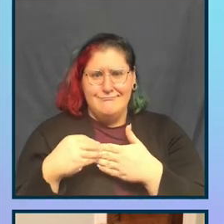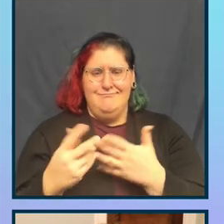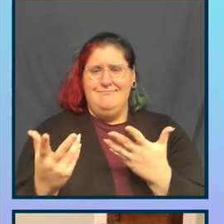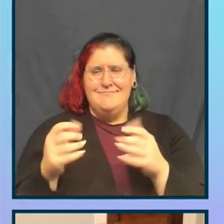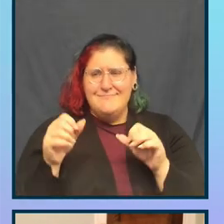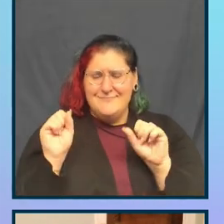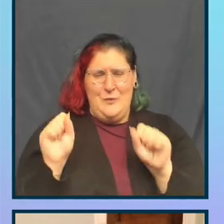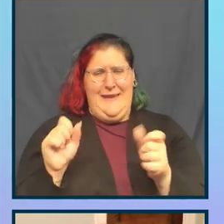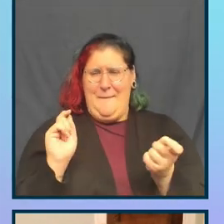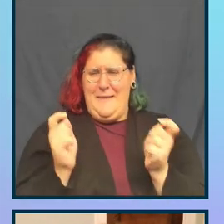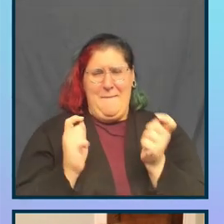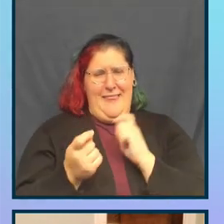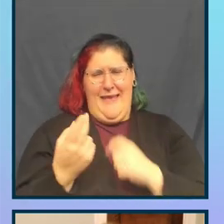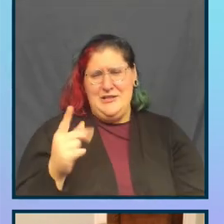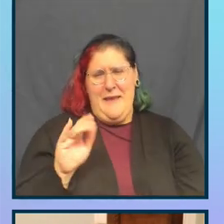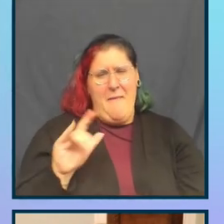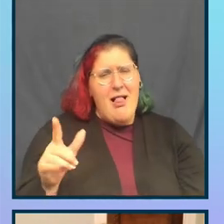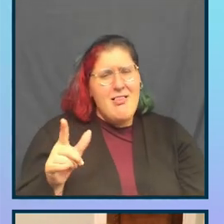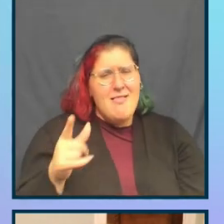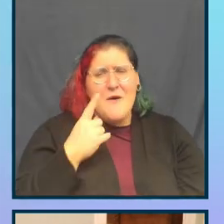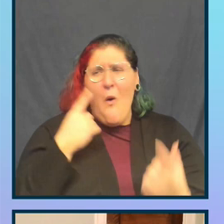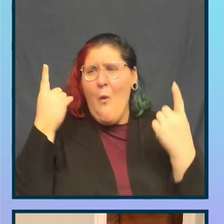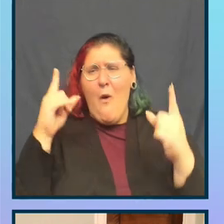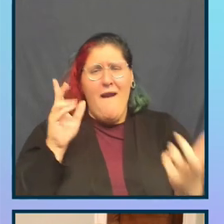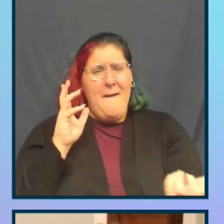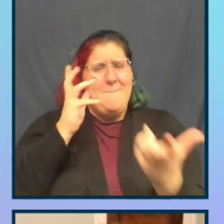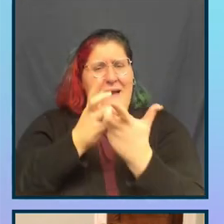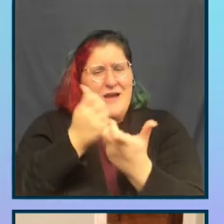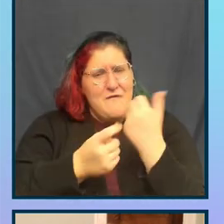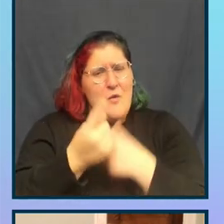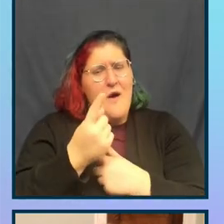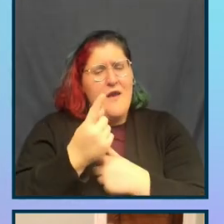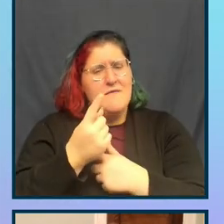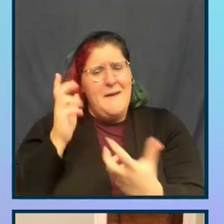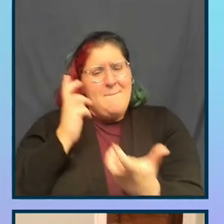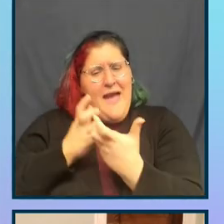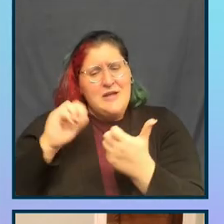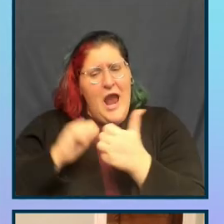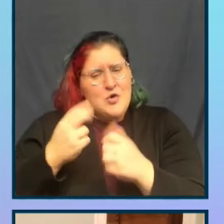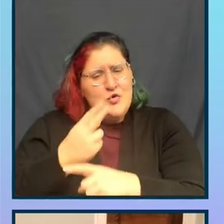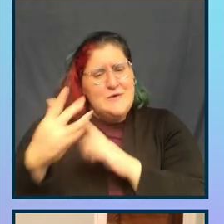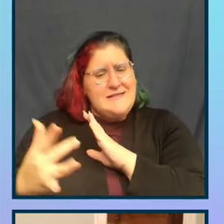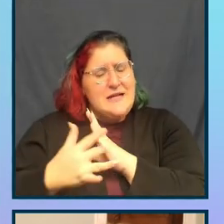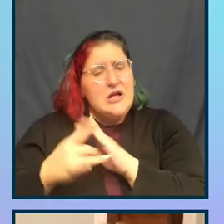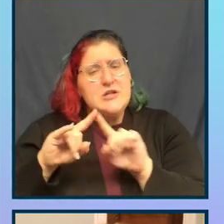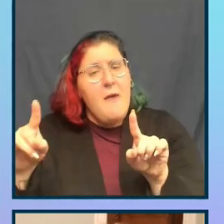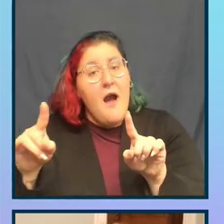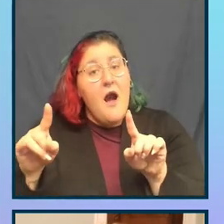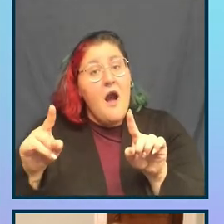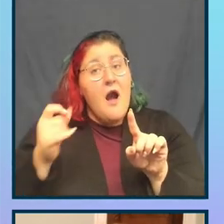to manipulate HTML so that it works for you and how you use technology. But everyone uses technology